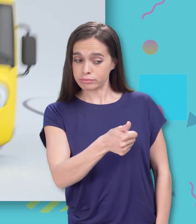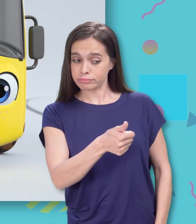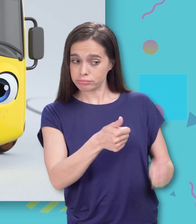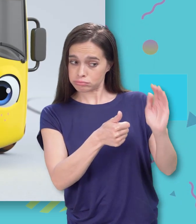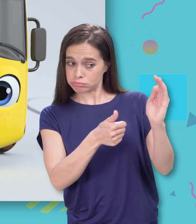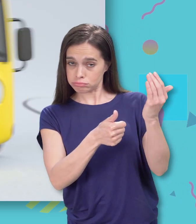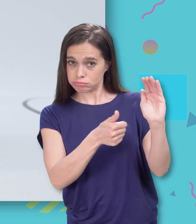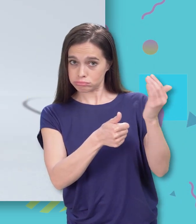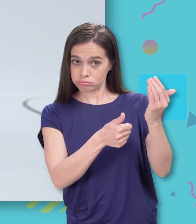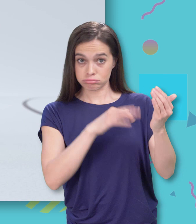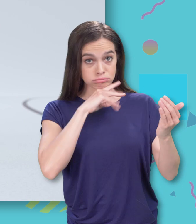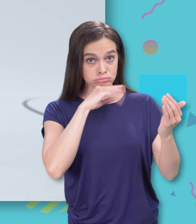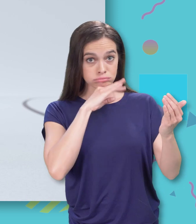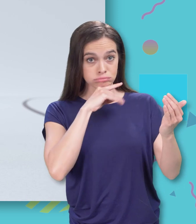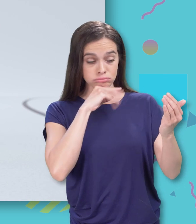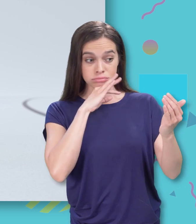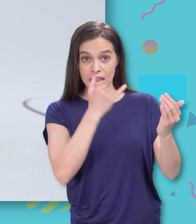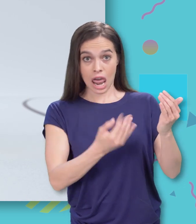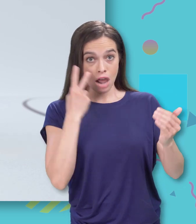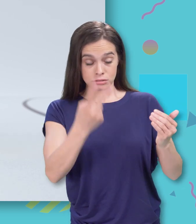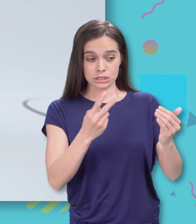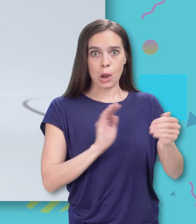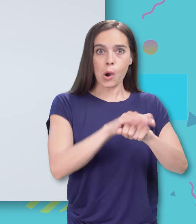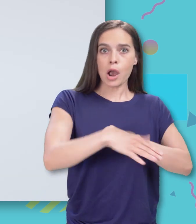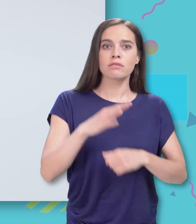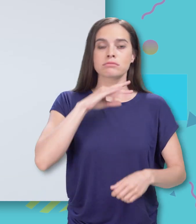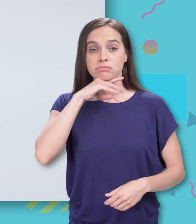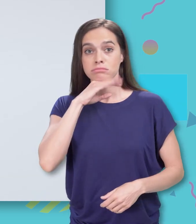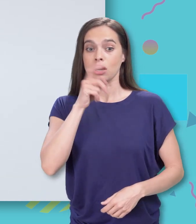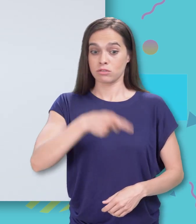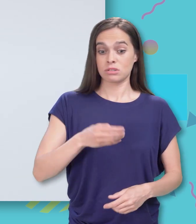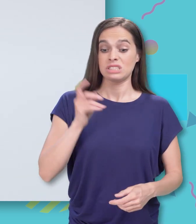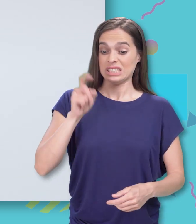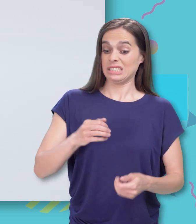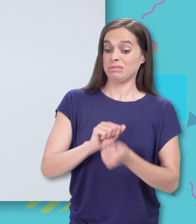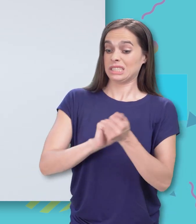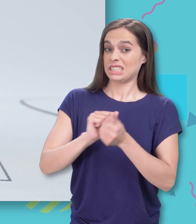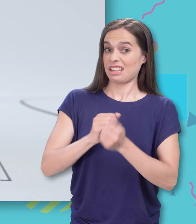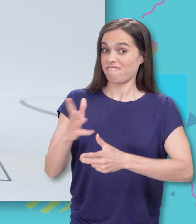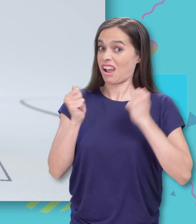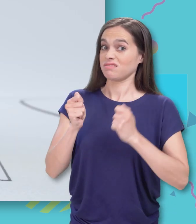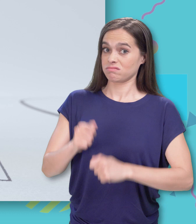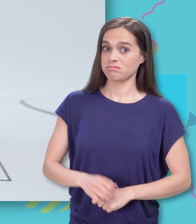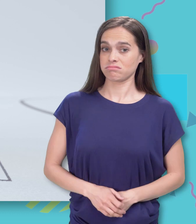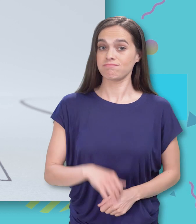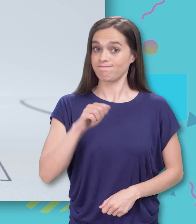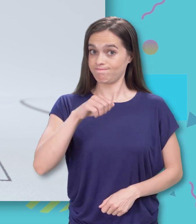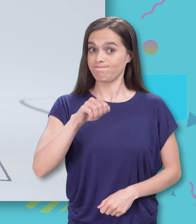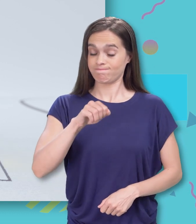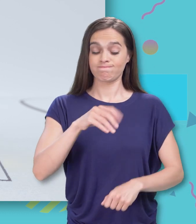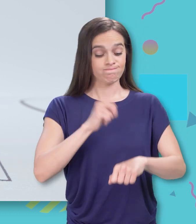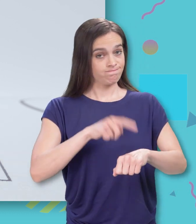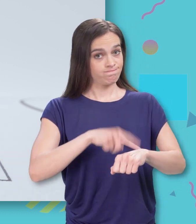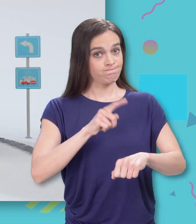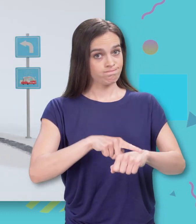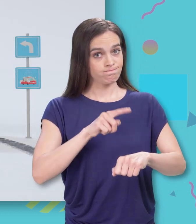the glass? Now do you see that you're covered in mud and you really need to get clean fast? Yes, it's time to